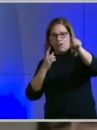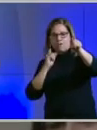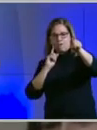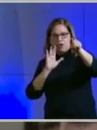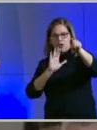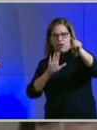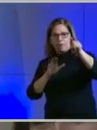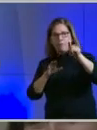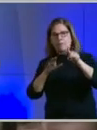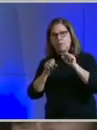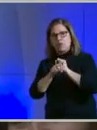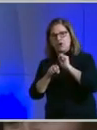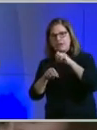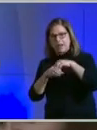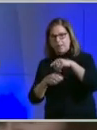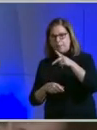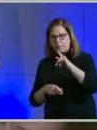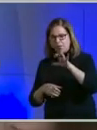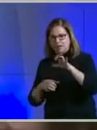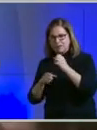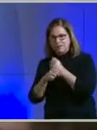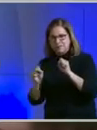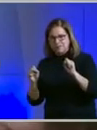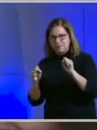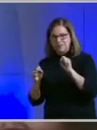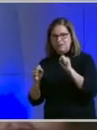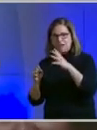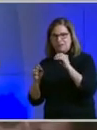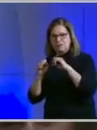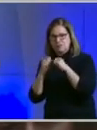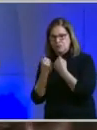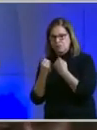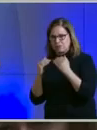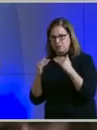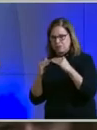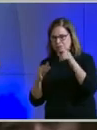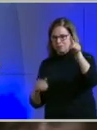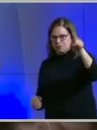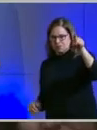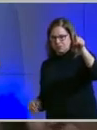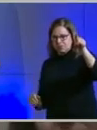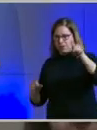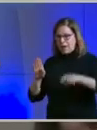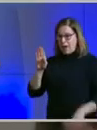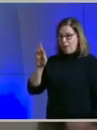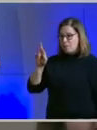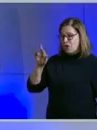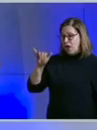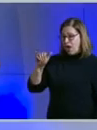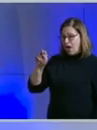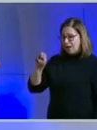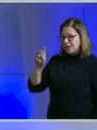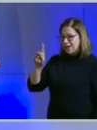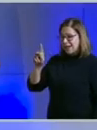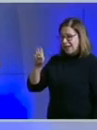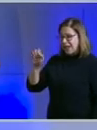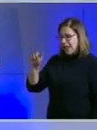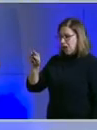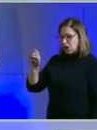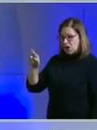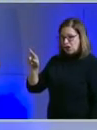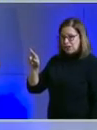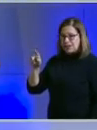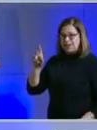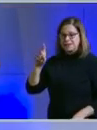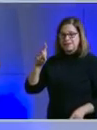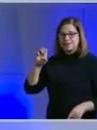And Kevin is also the Deputy City Administrator. Brian Kenner, who you saw earlier, is the Deputy Mayor